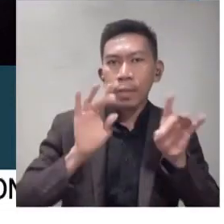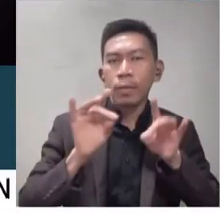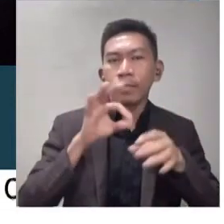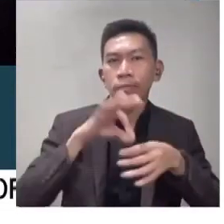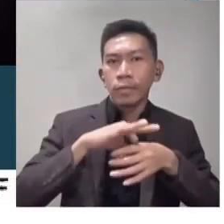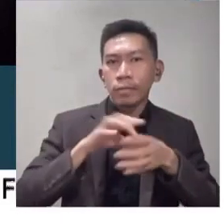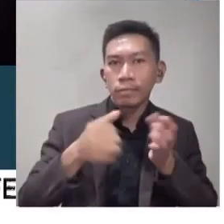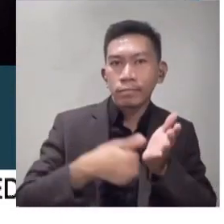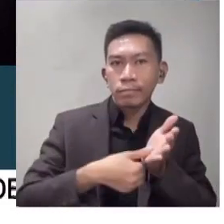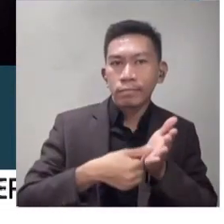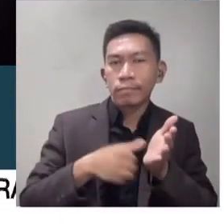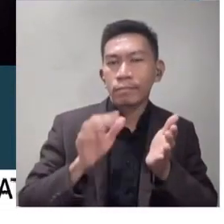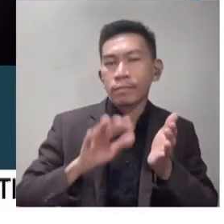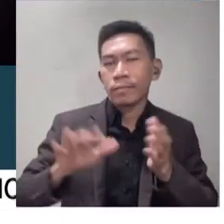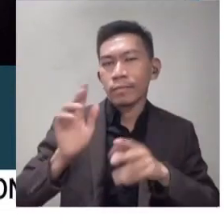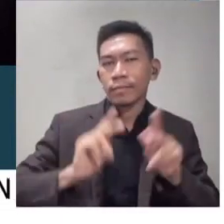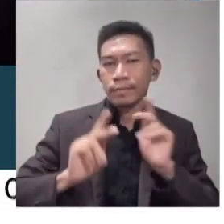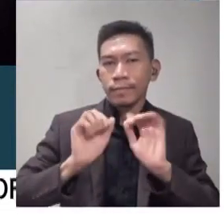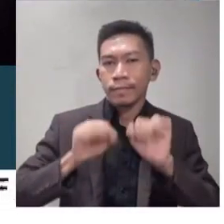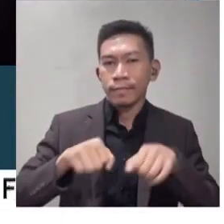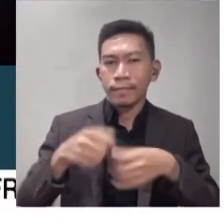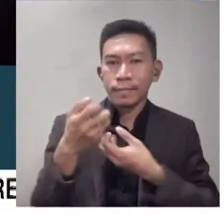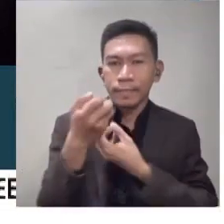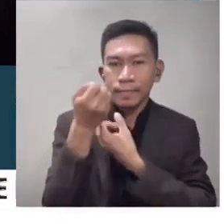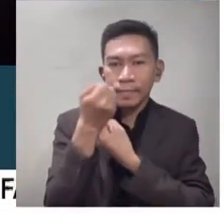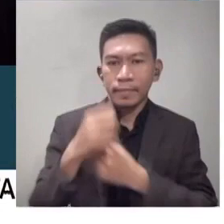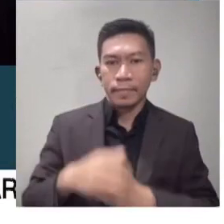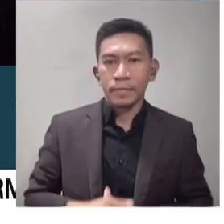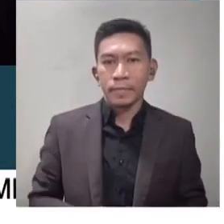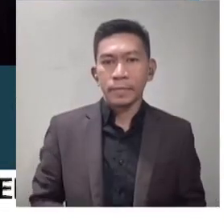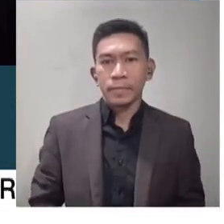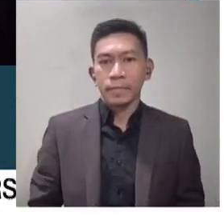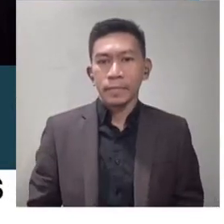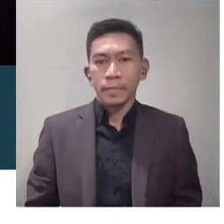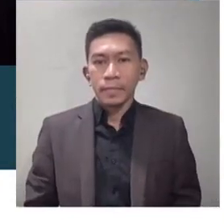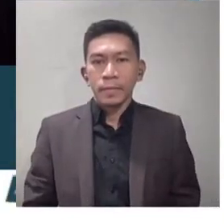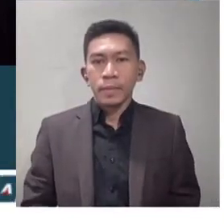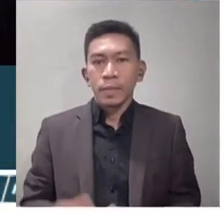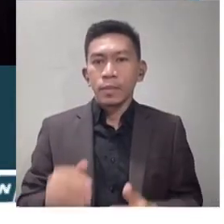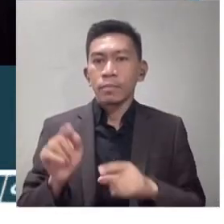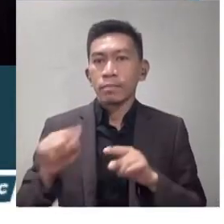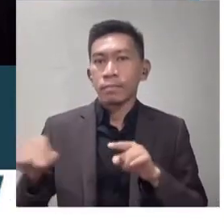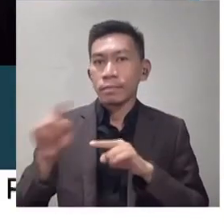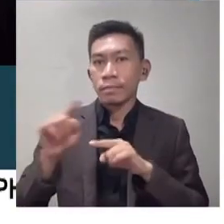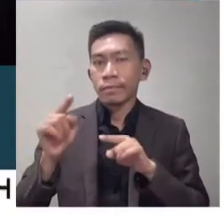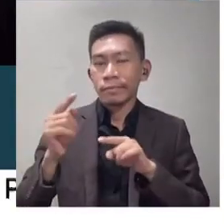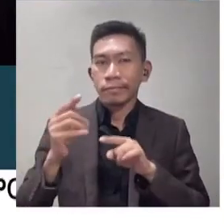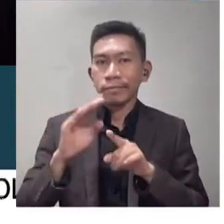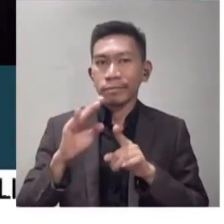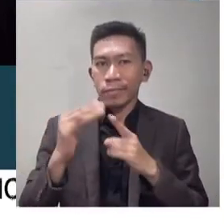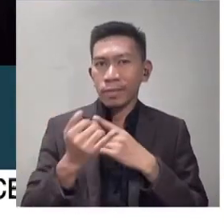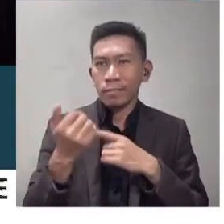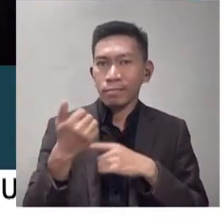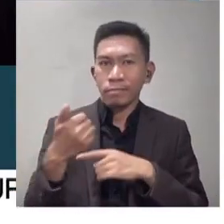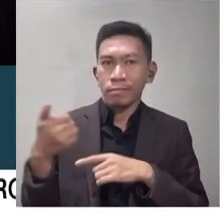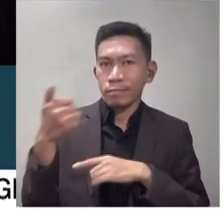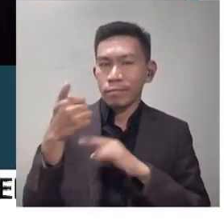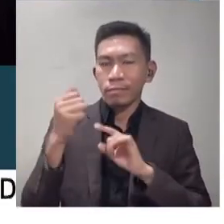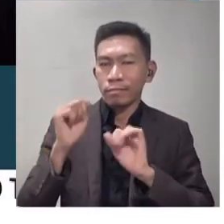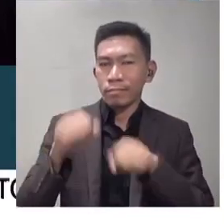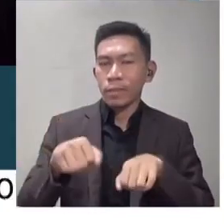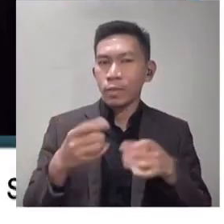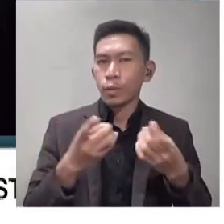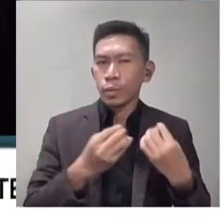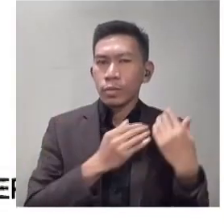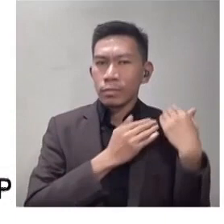can trust, and those who will really perform properly their duties and responsibilities. All